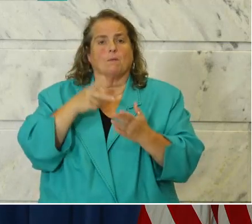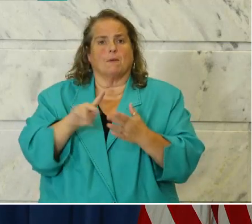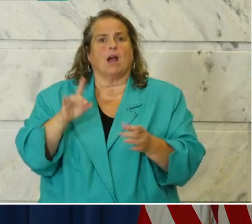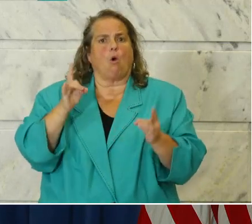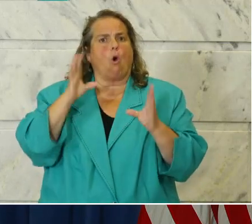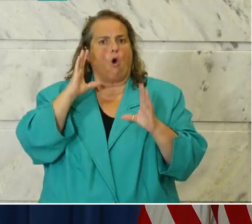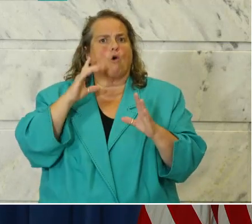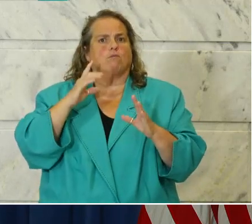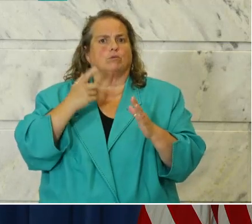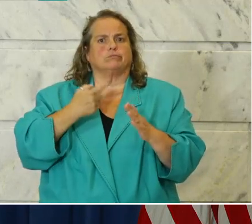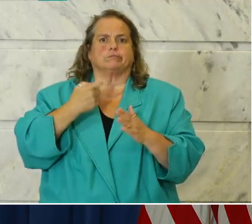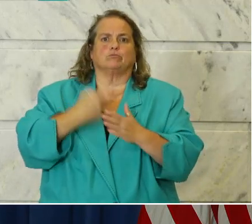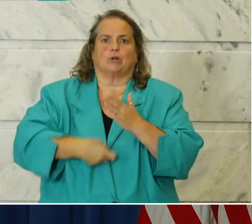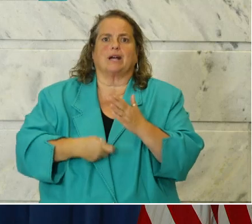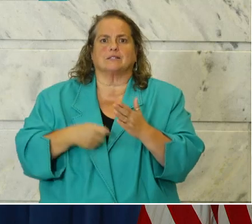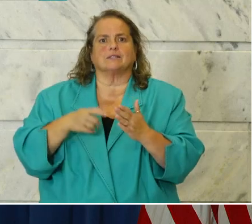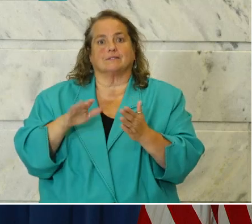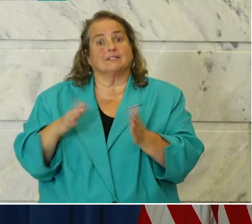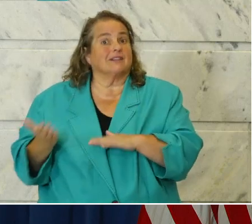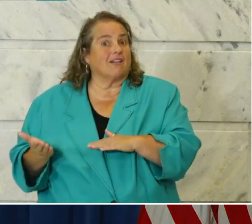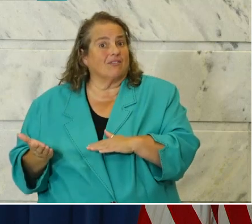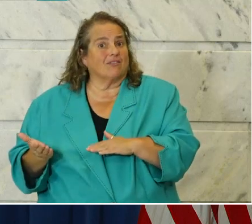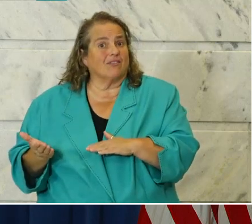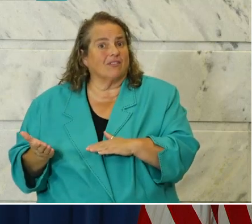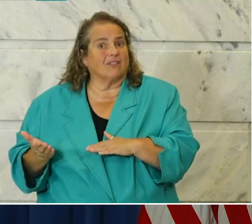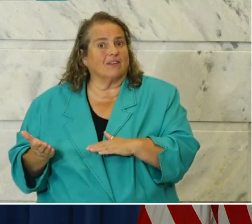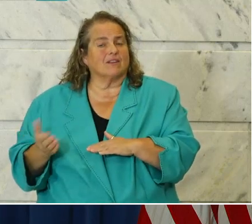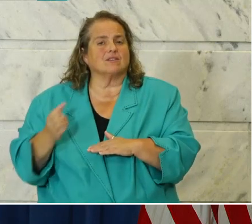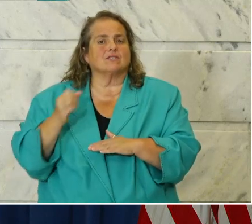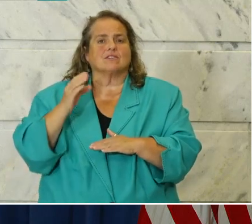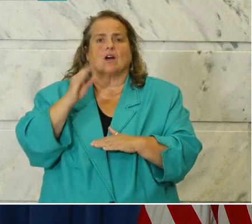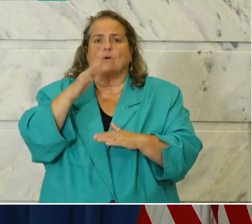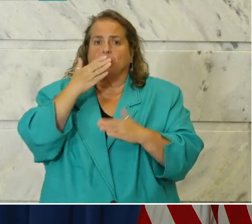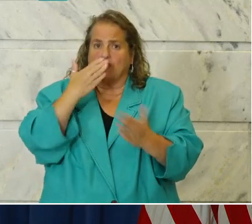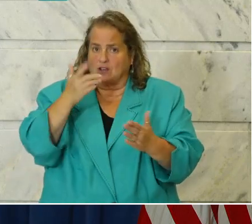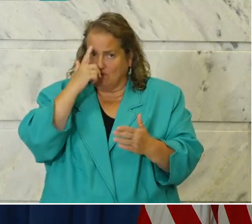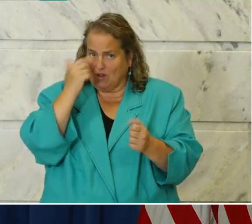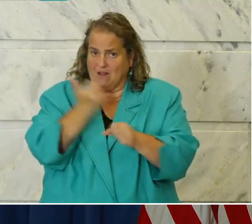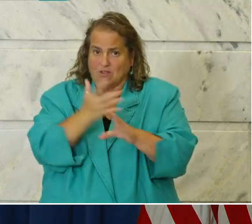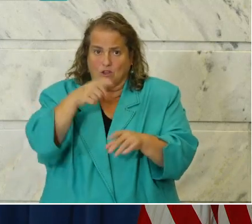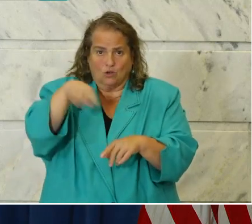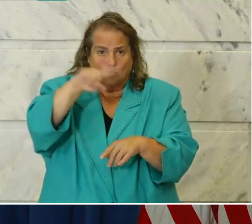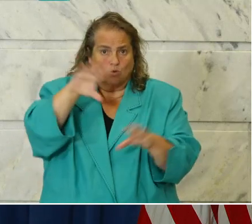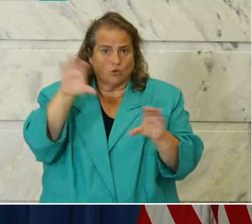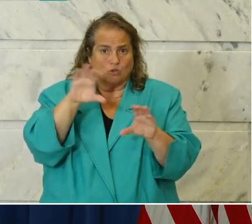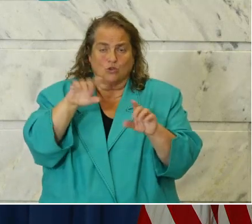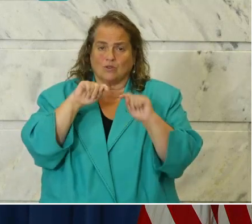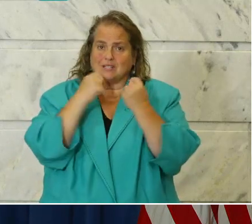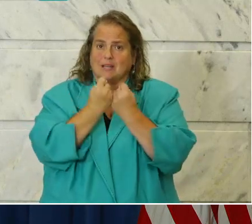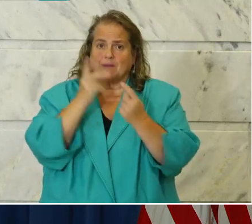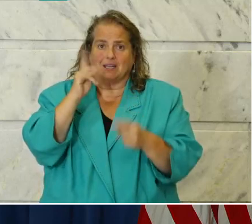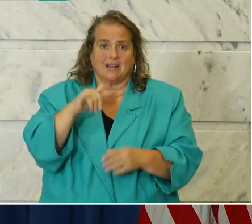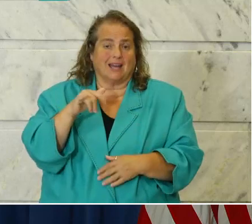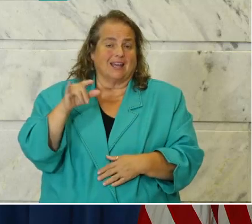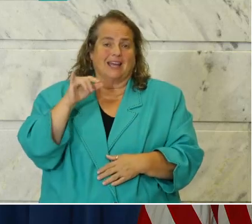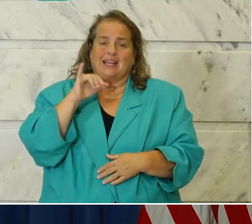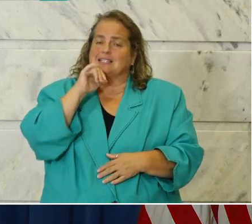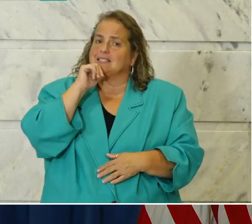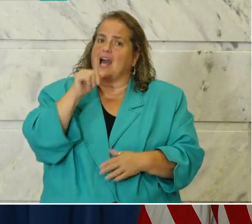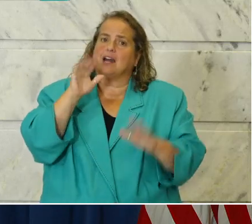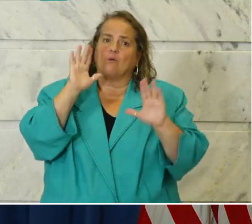in terms of the loss of their life. And so thank you for all you do, Team Kentucky. This is not an uplifting message from me